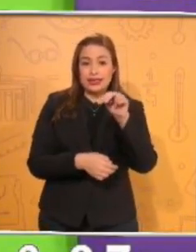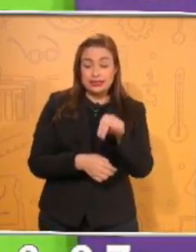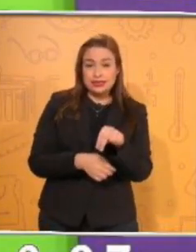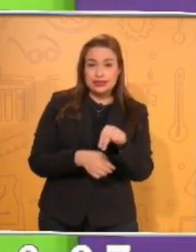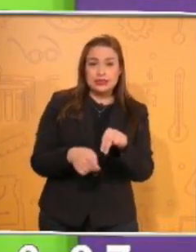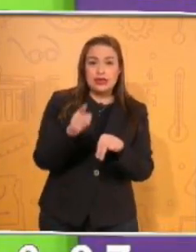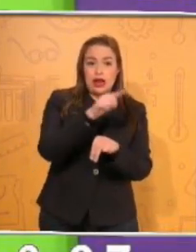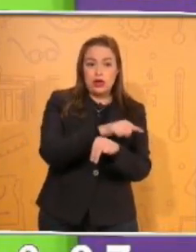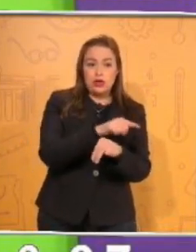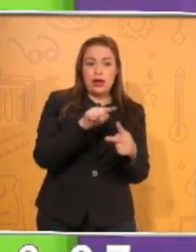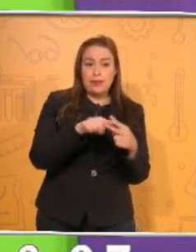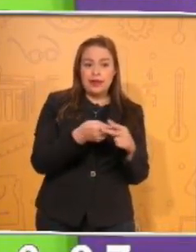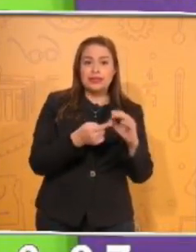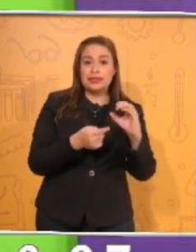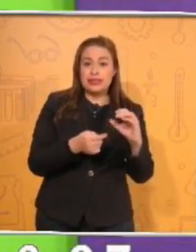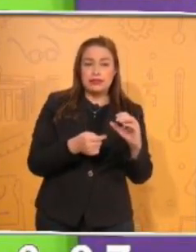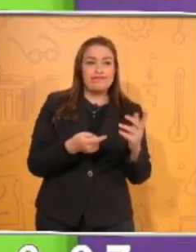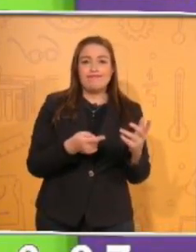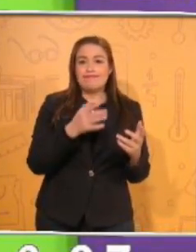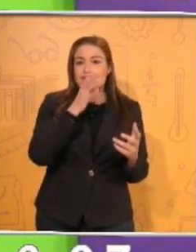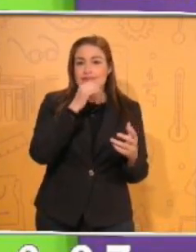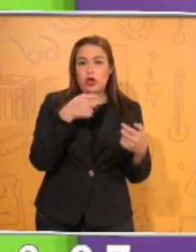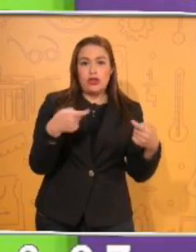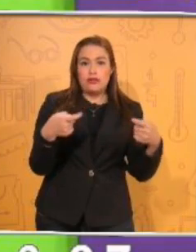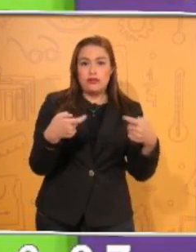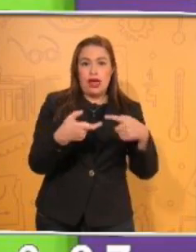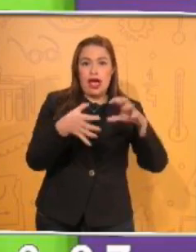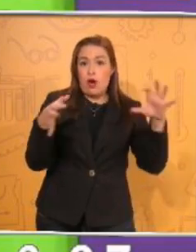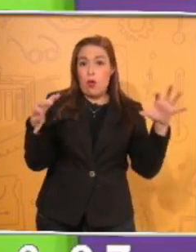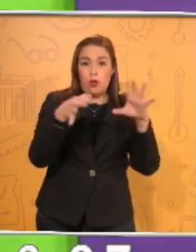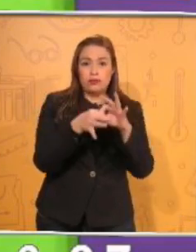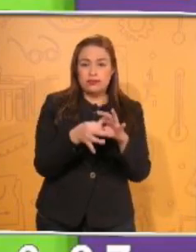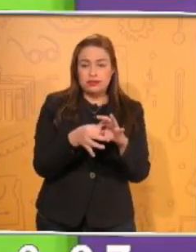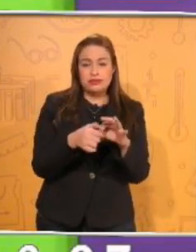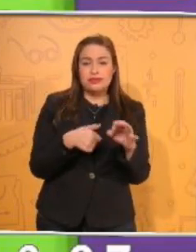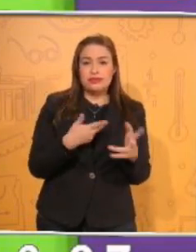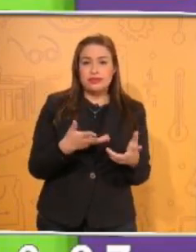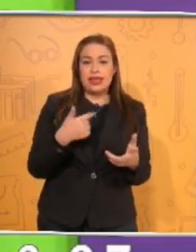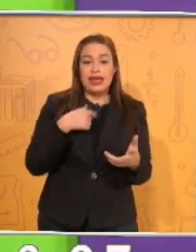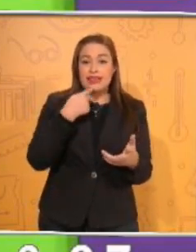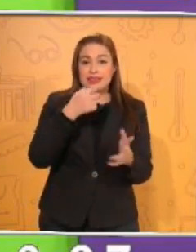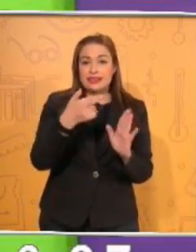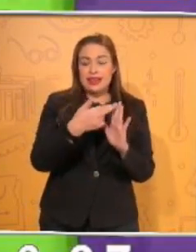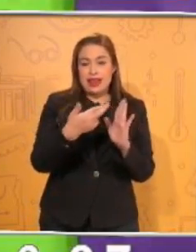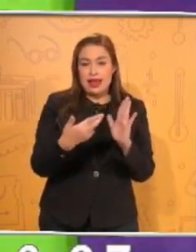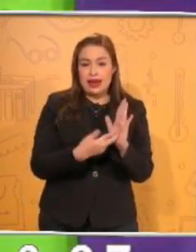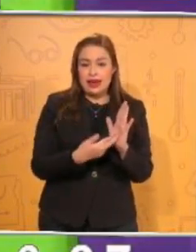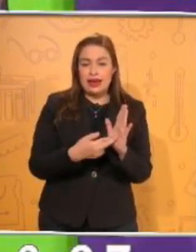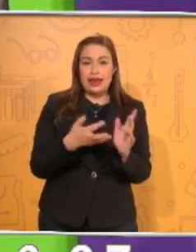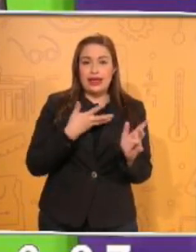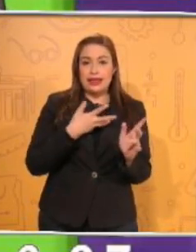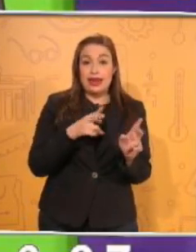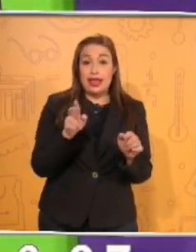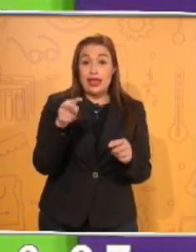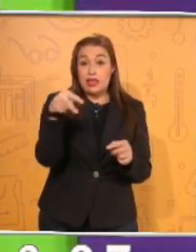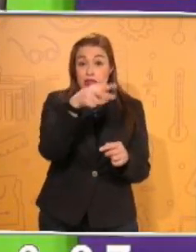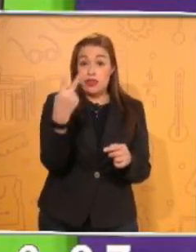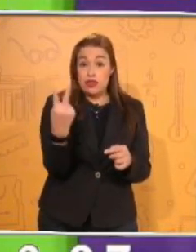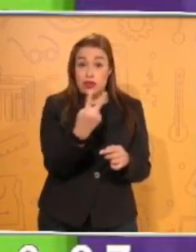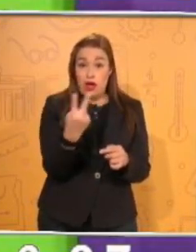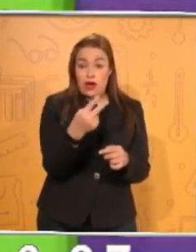rule indicates that I have to repeat, I have to double the M.